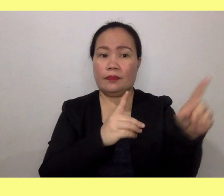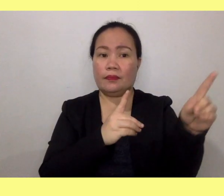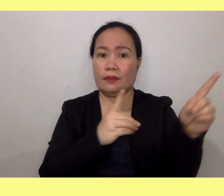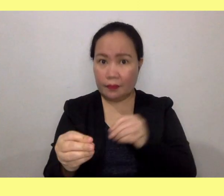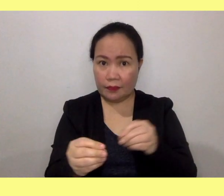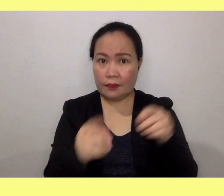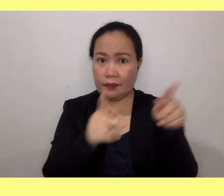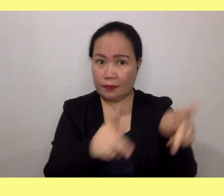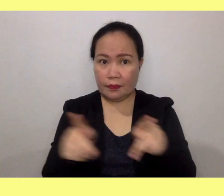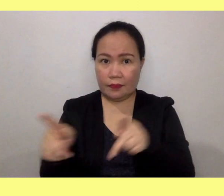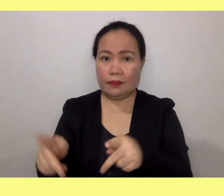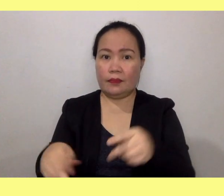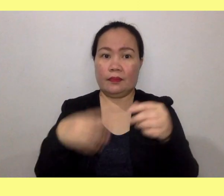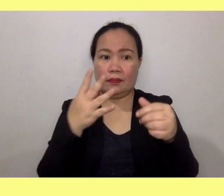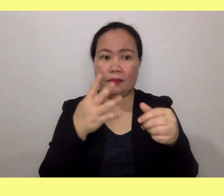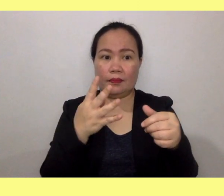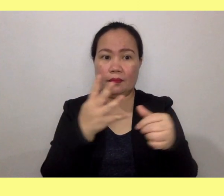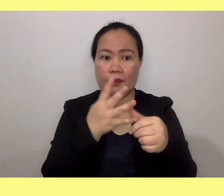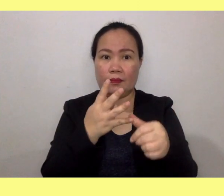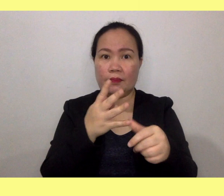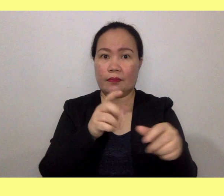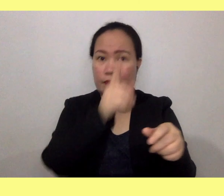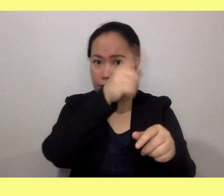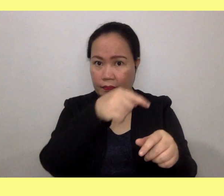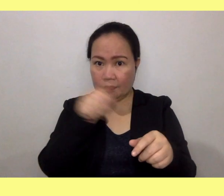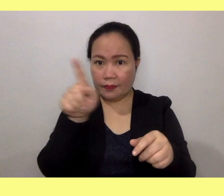plan and then check the result. Okay.